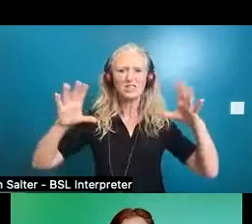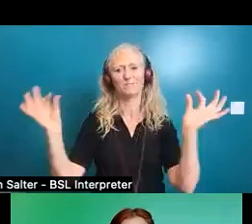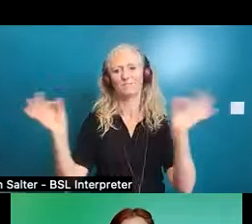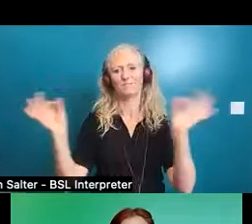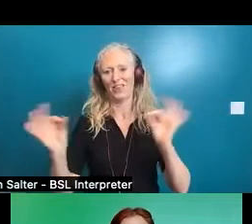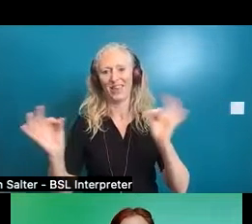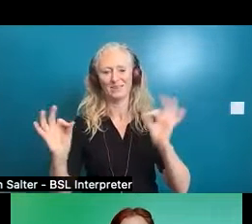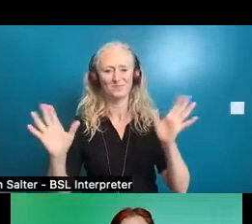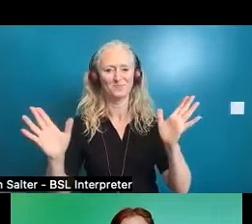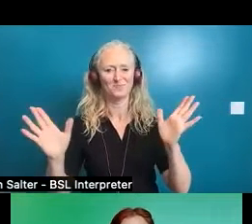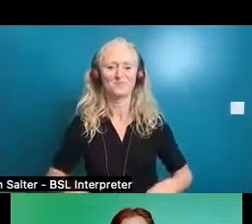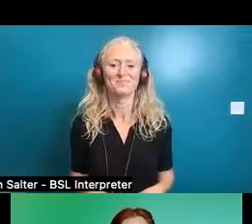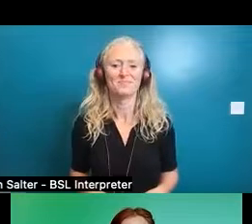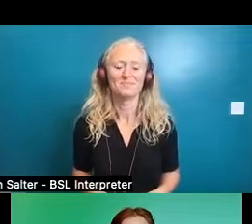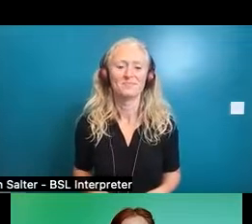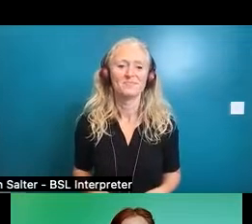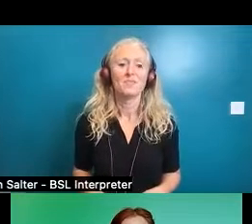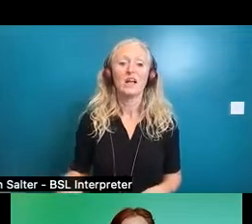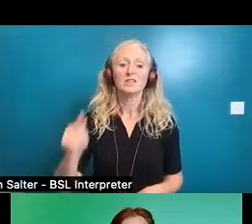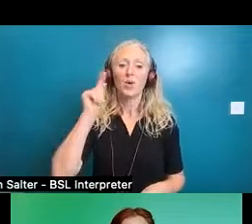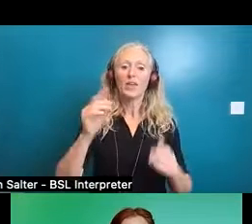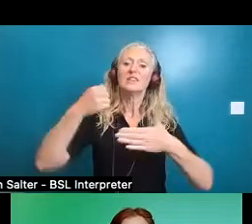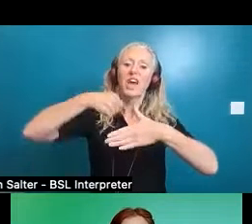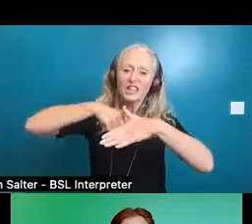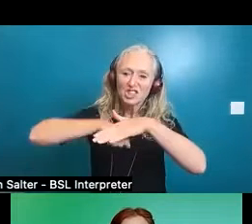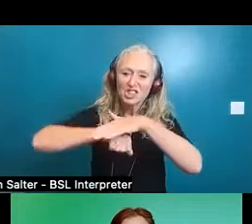So we know that congenital deafness